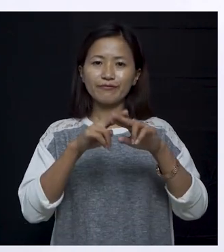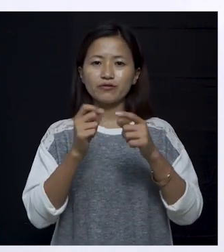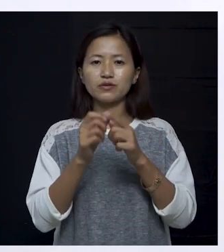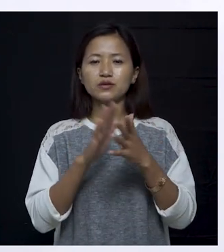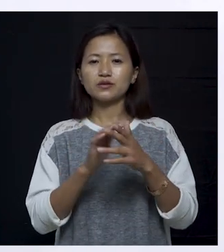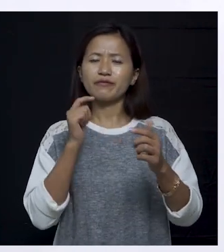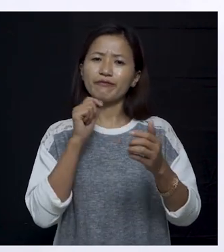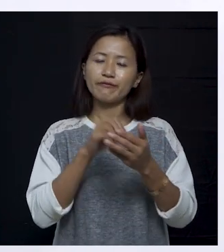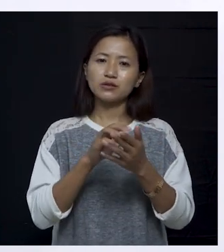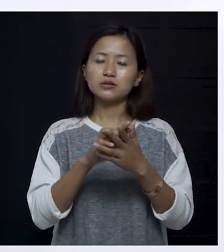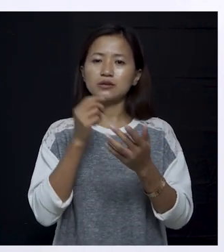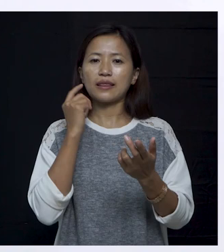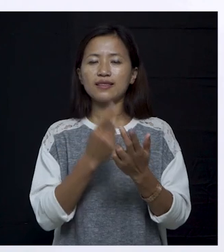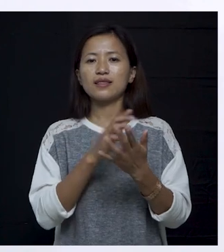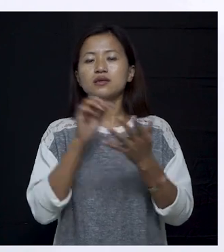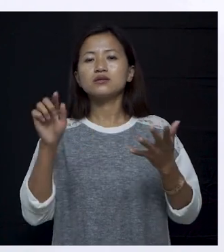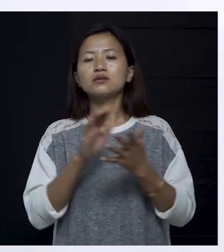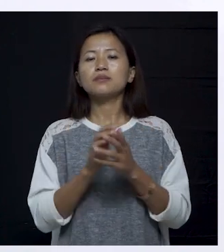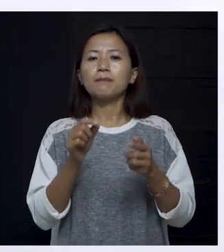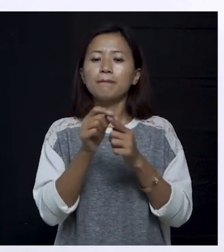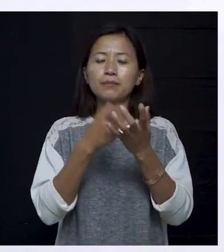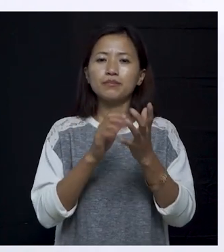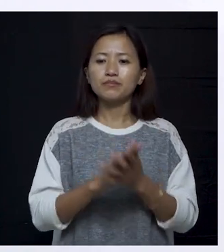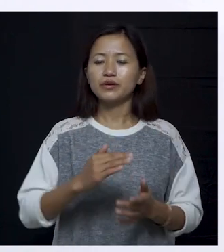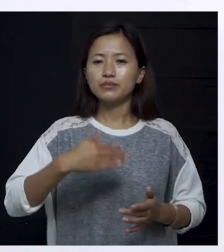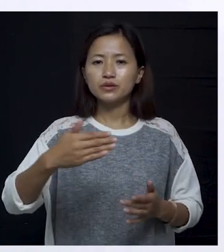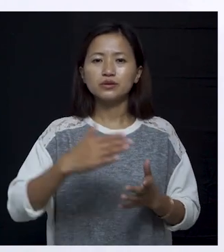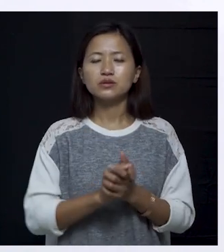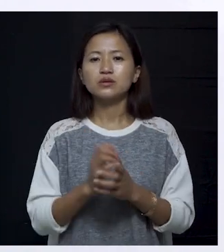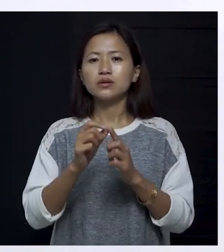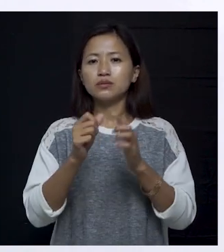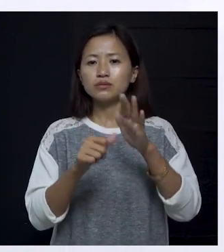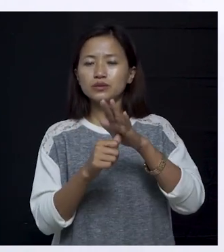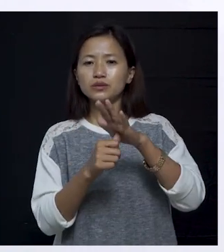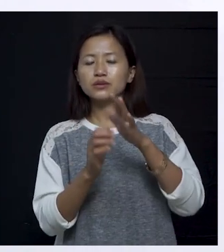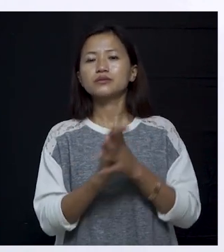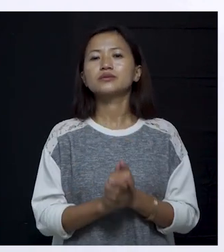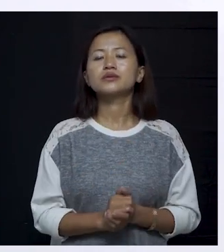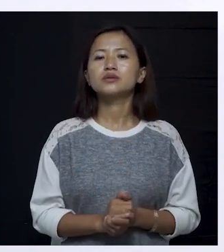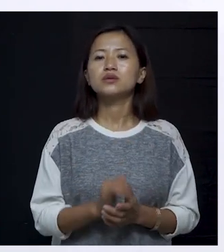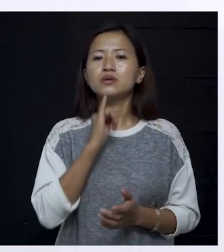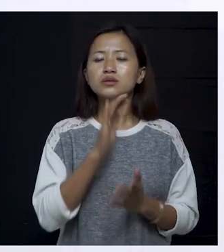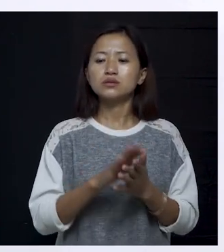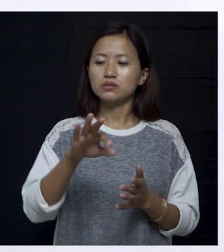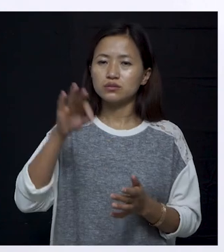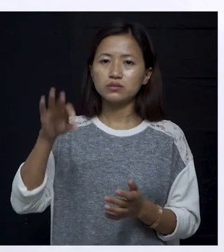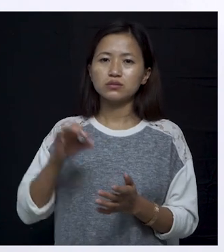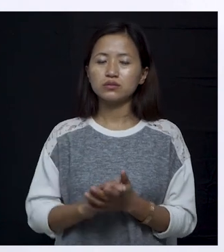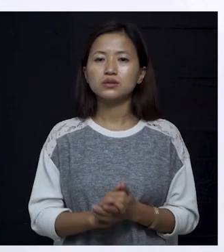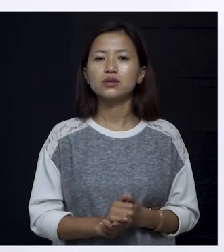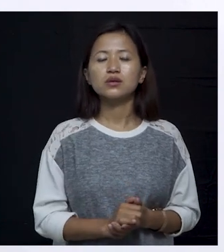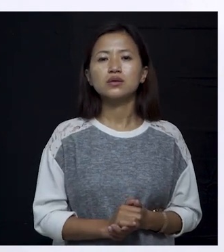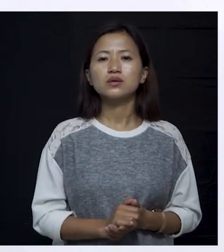in order to become a judge, what happened here is the president. The president is the one who elect or who select